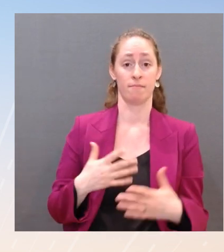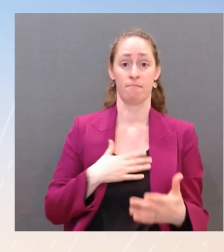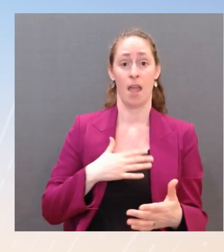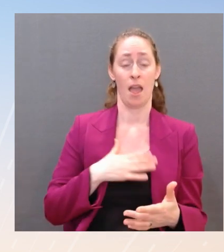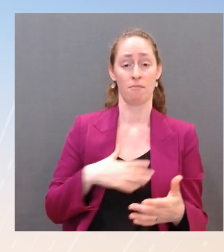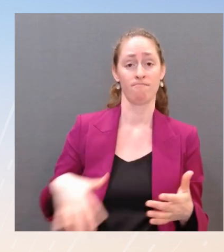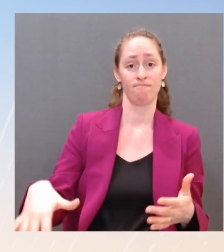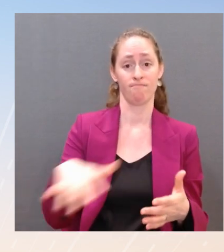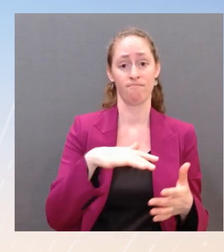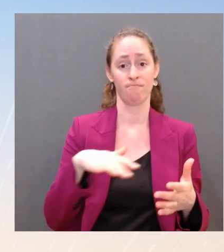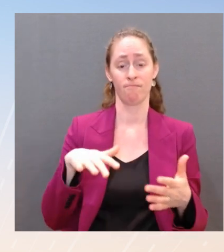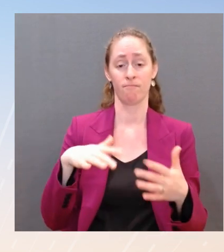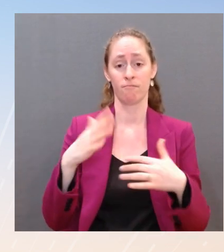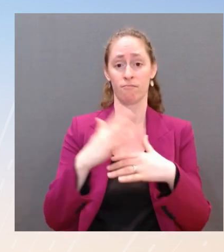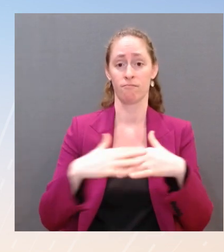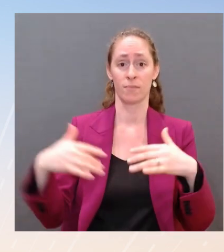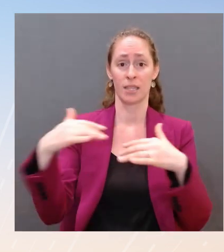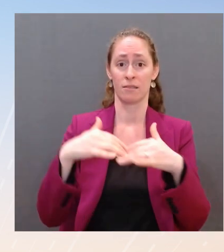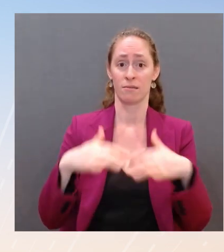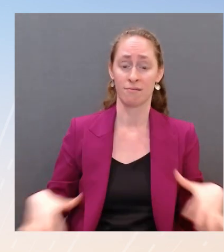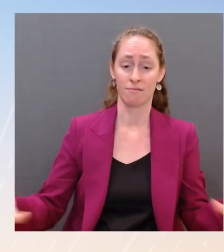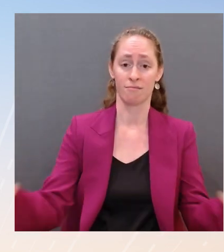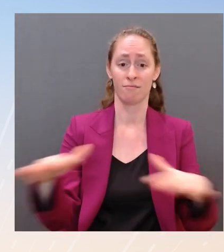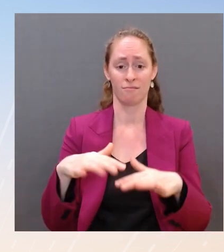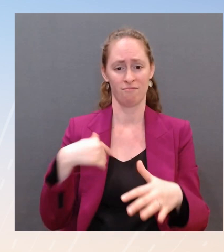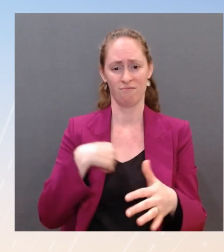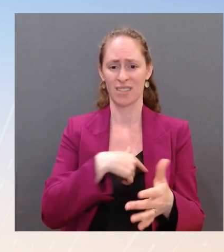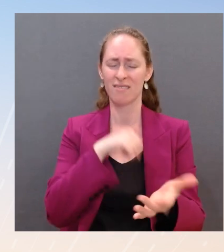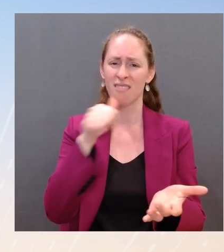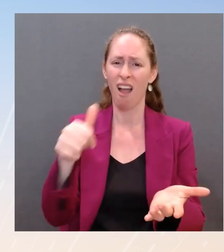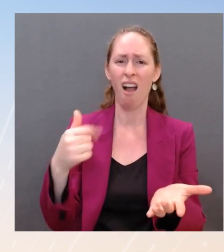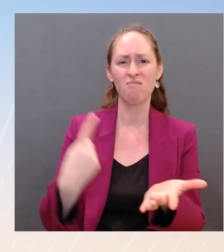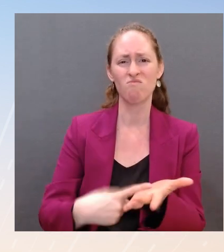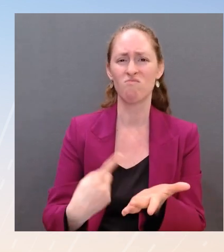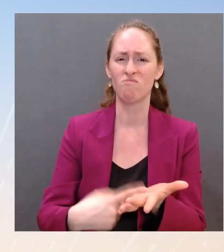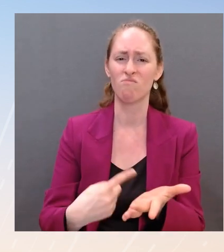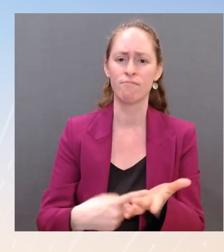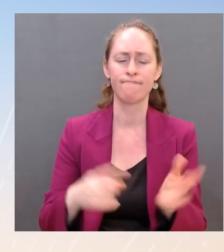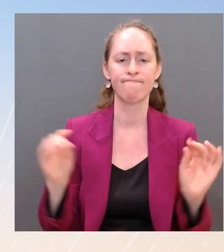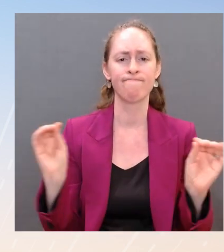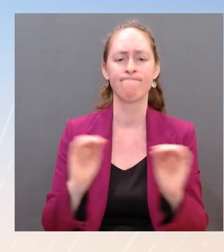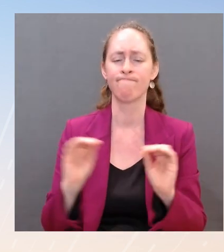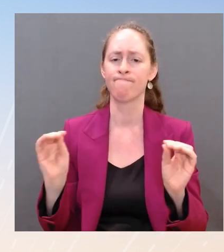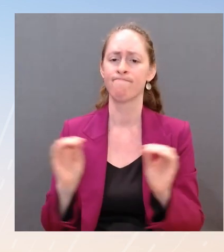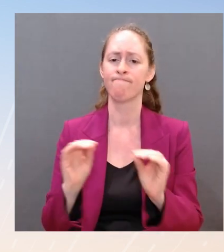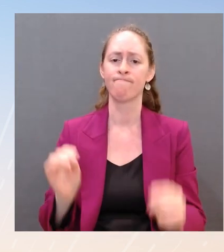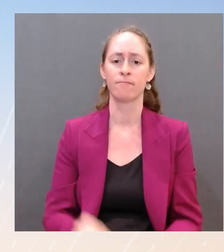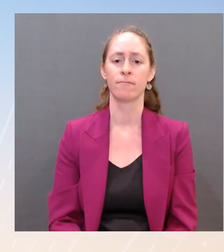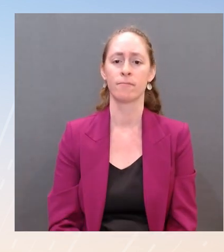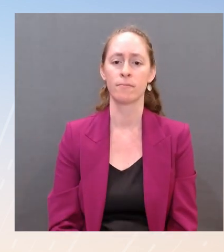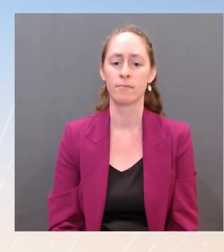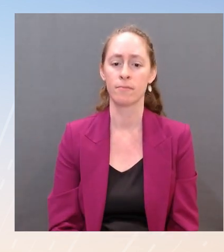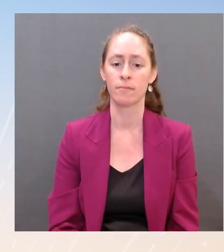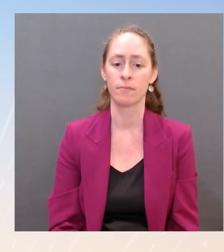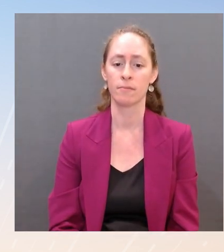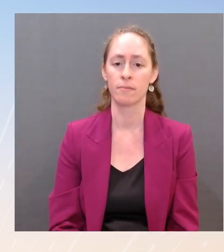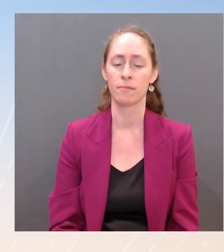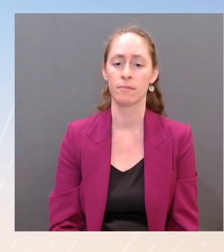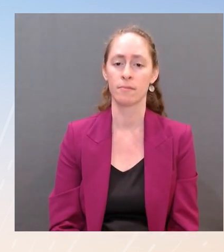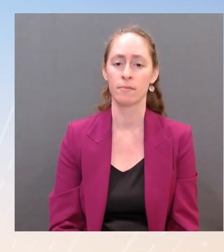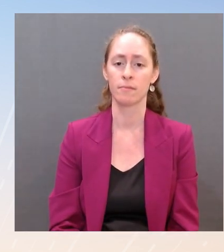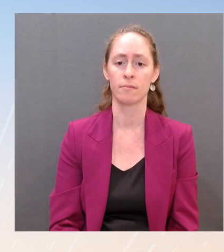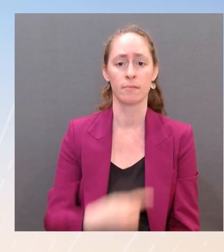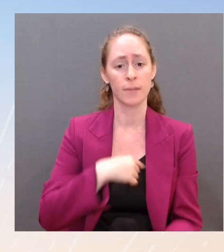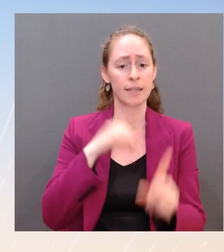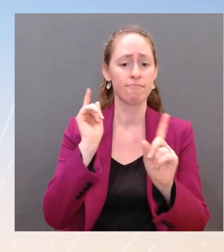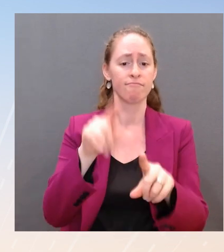people. And, like, my peers have, you know, I've been to way too many funerals. And